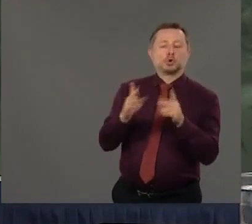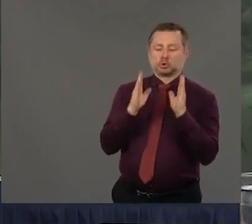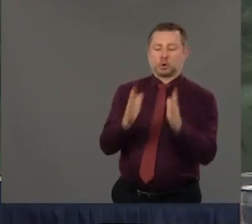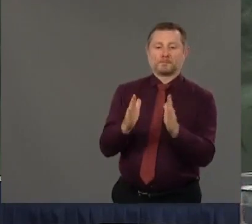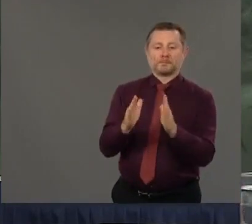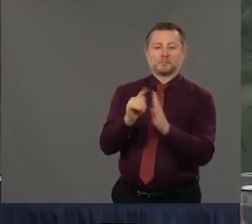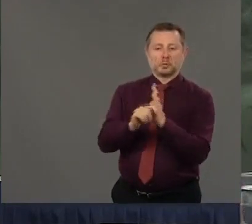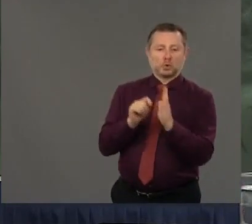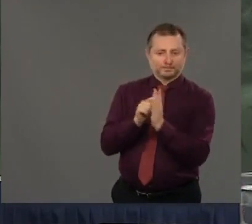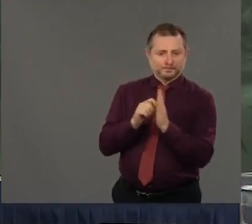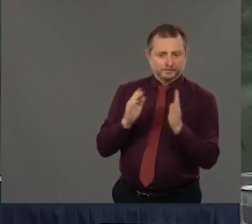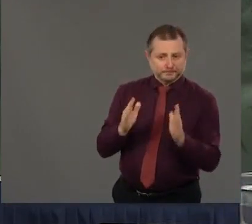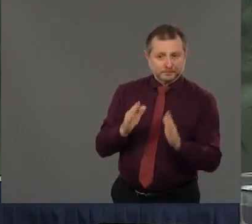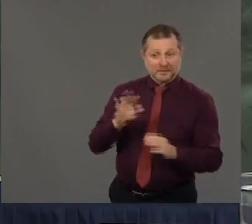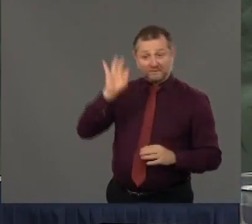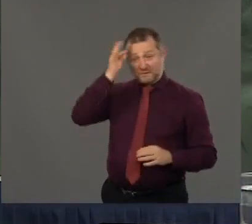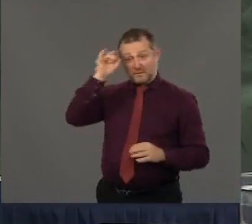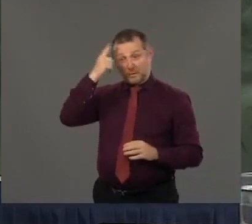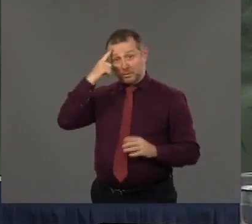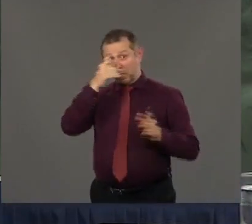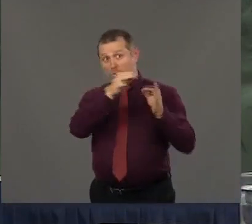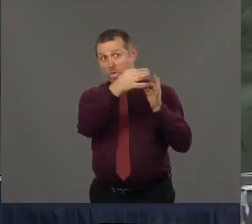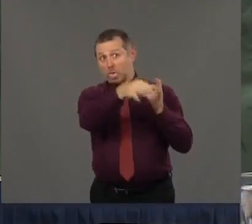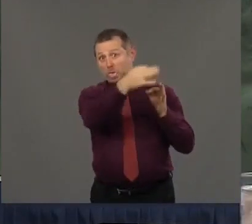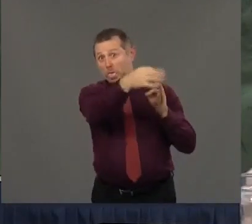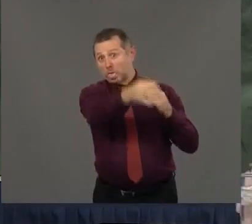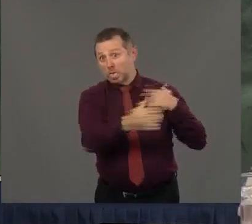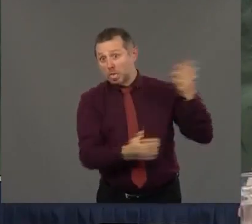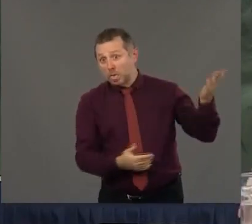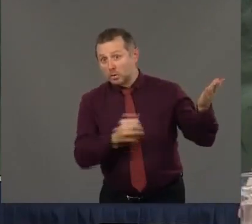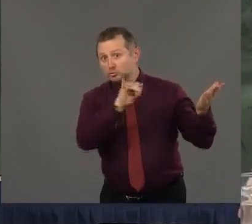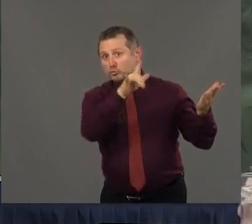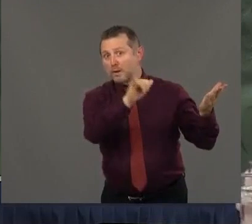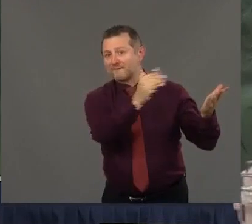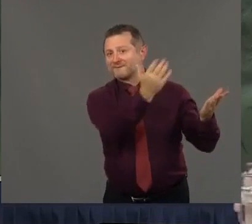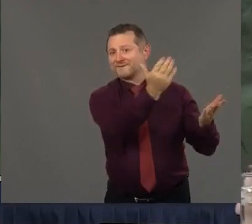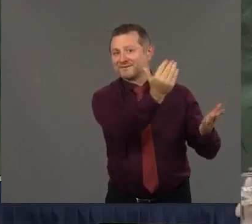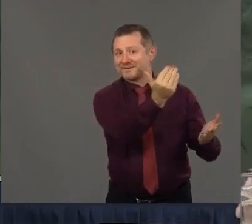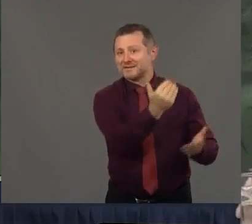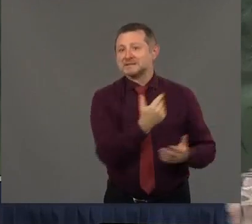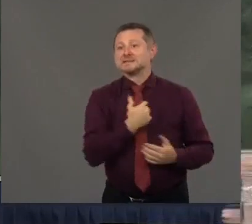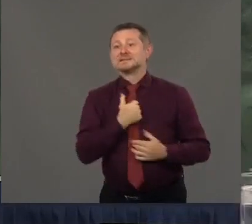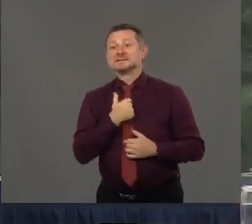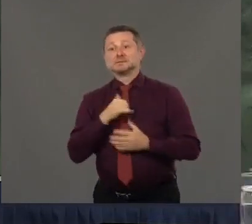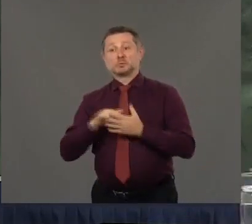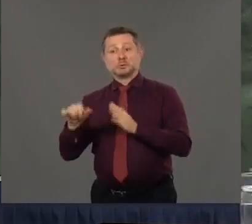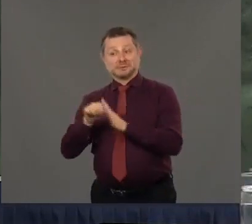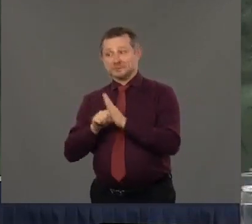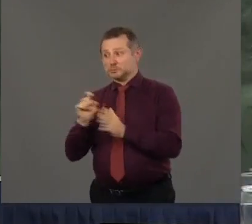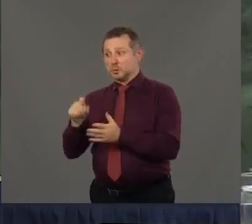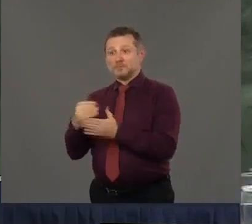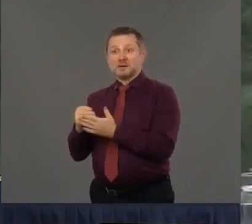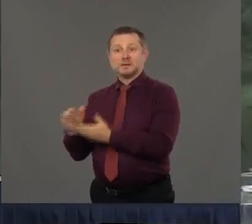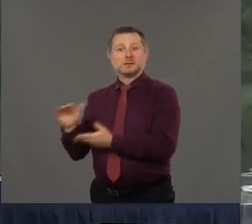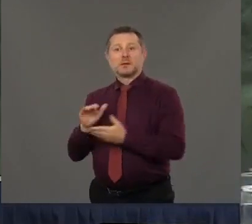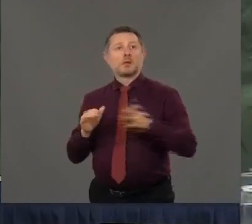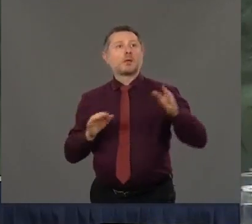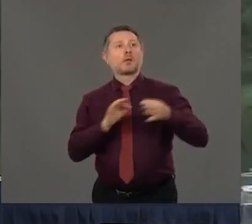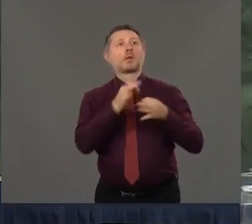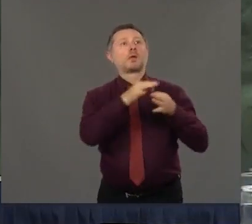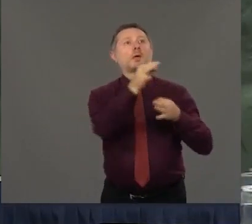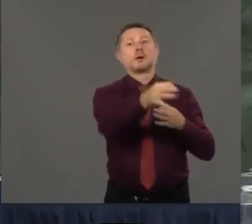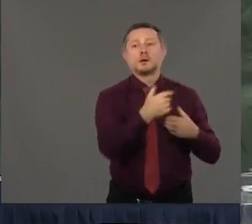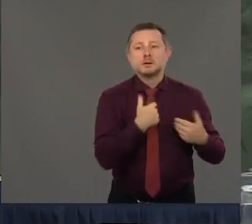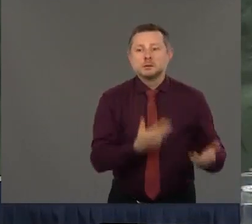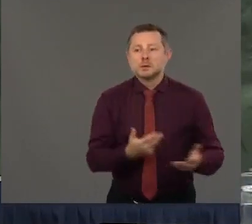the federal government moved the tax filing date from April to July, it deferred billions and billions of dollars for New York. And so we took this out